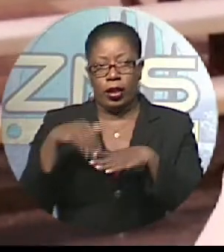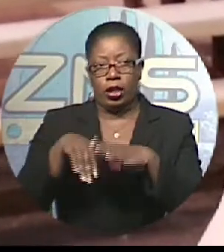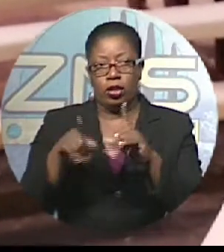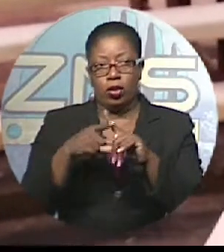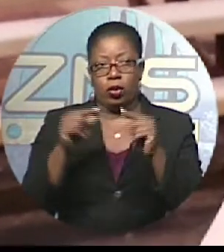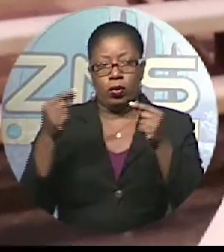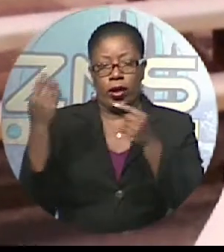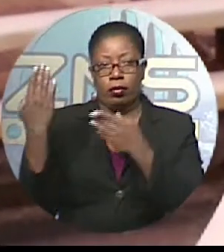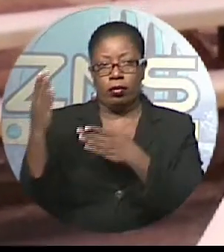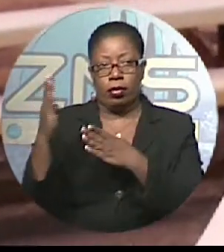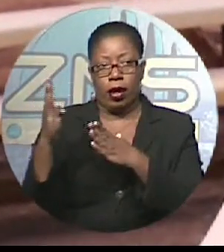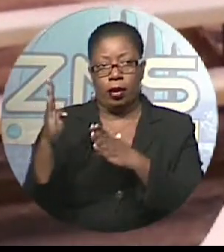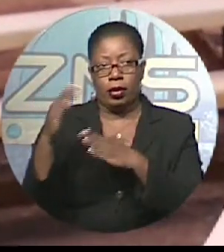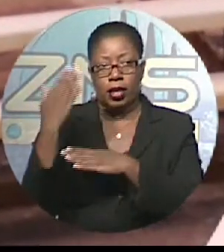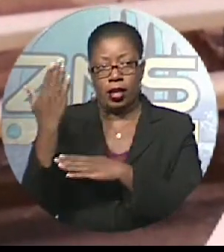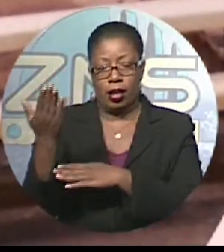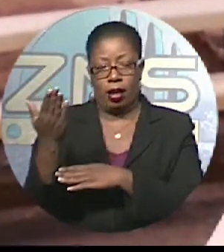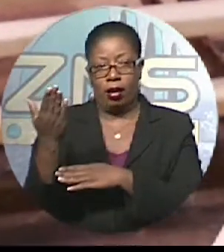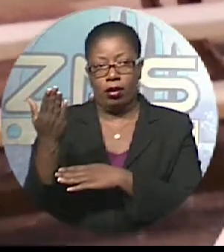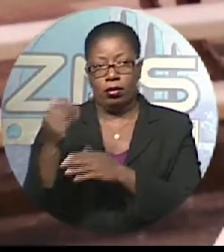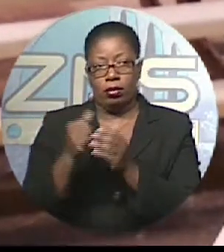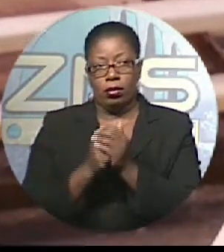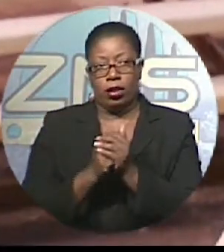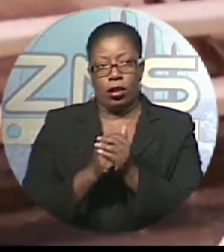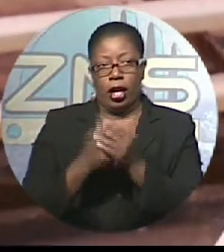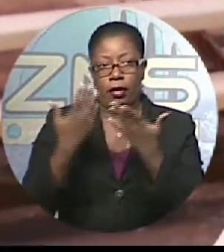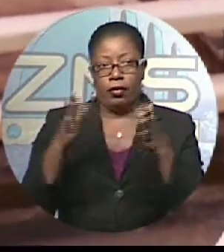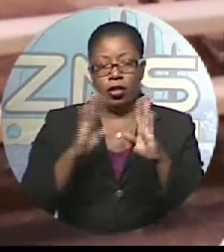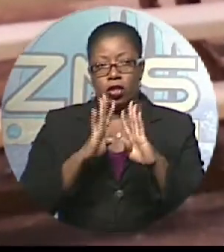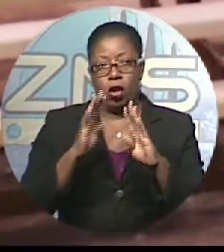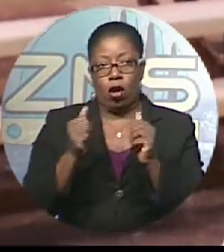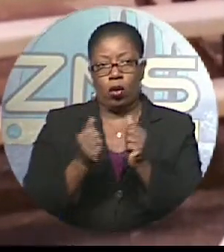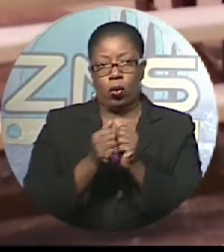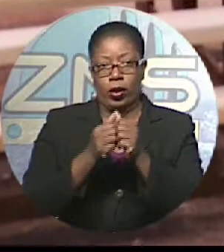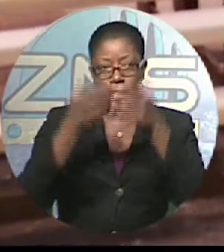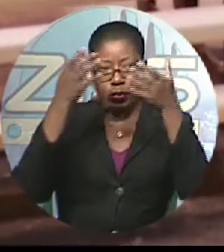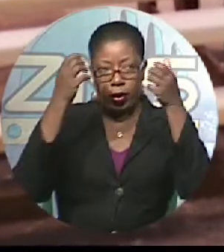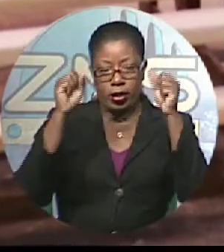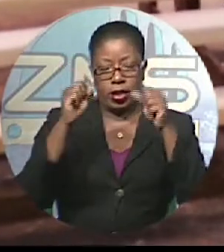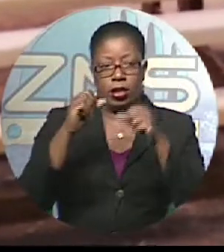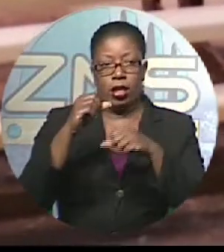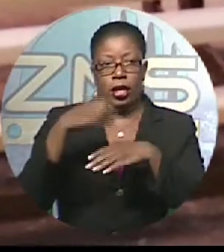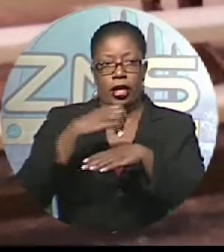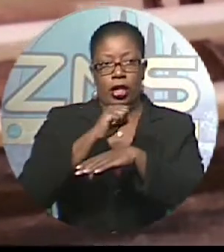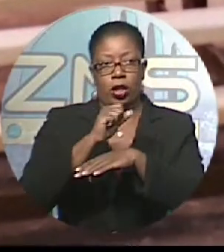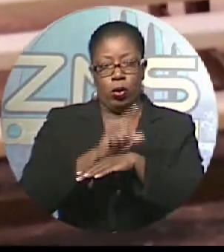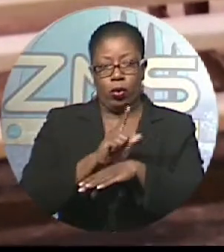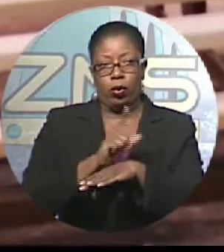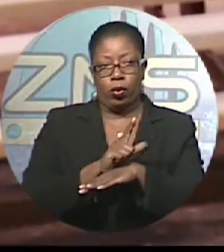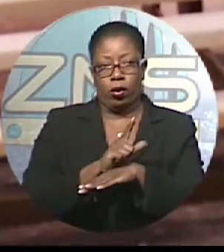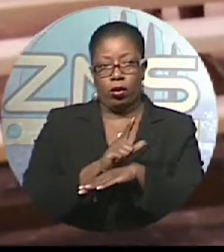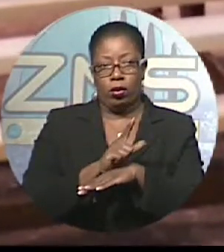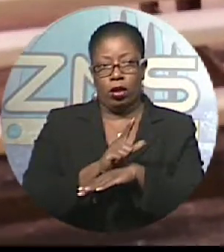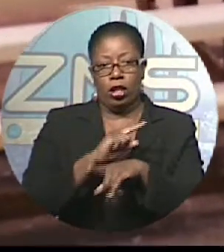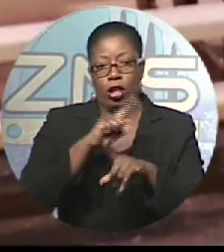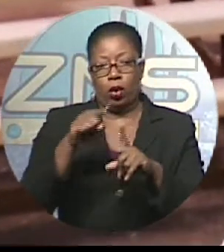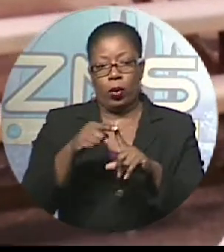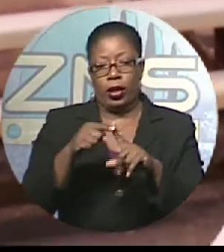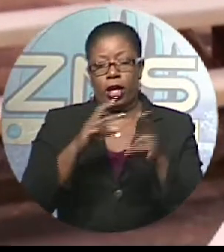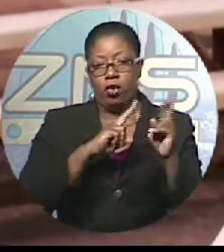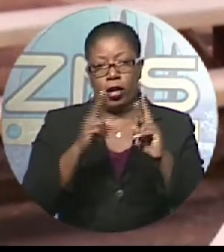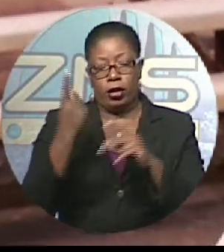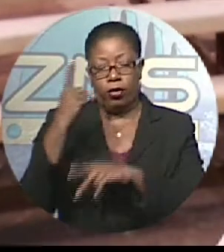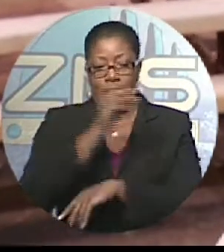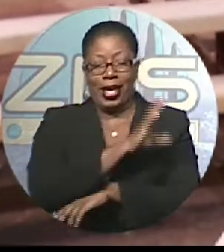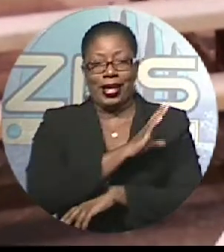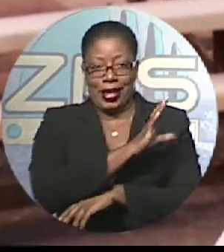there. I've spoken to the president of Eleuthera some time ago and indicated to him that whenever they are ready for their clinic, he can let the director